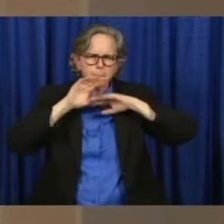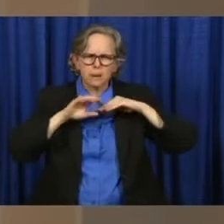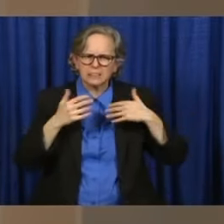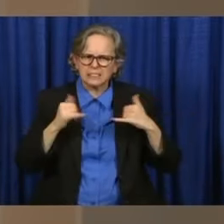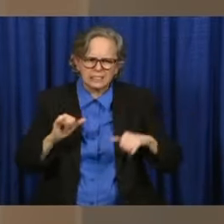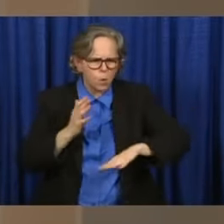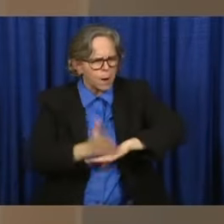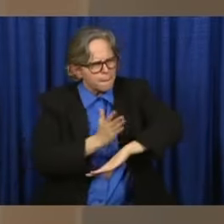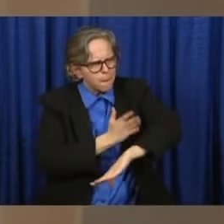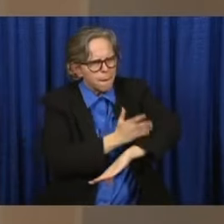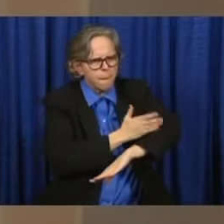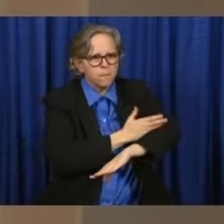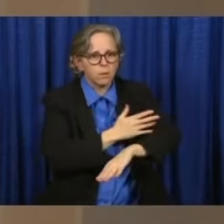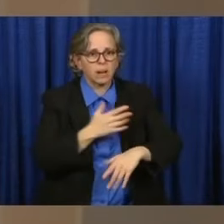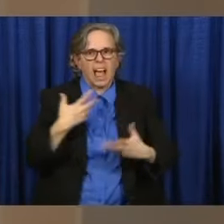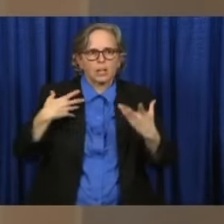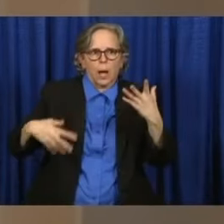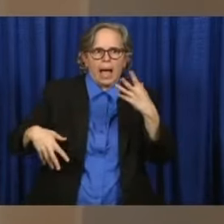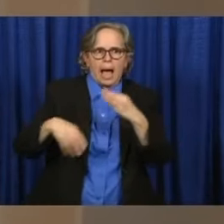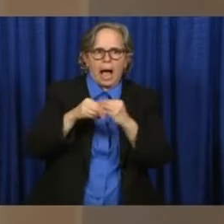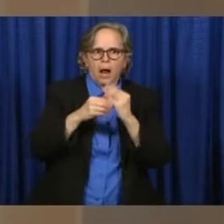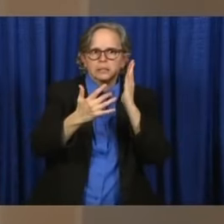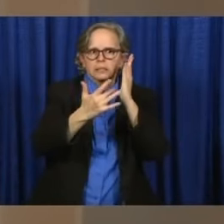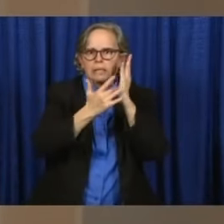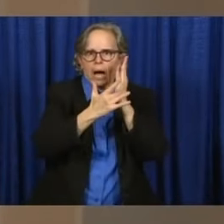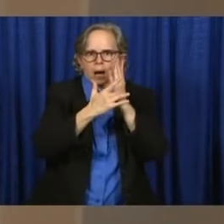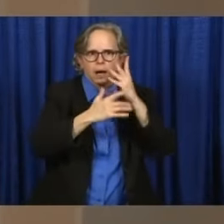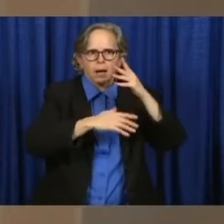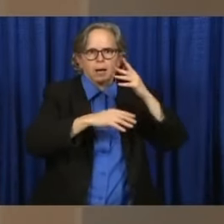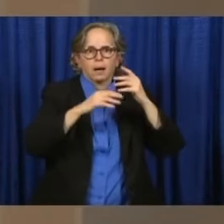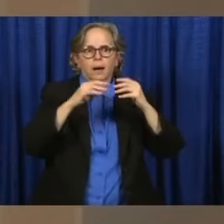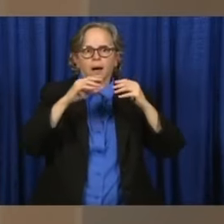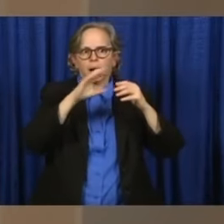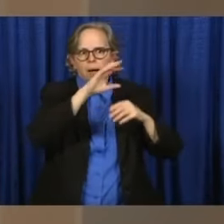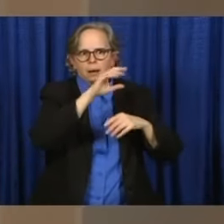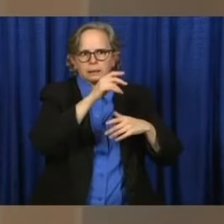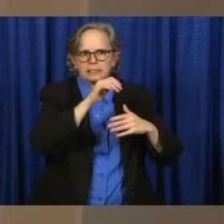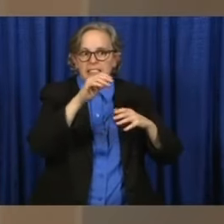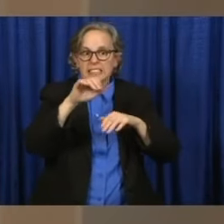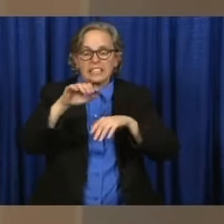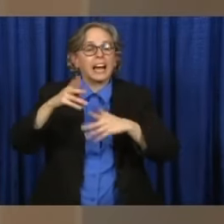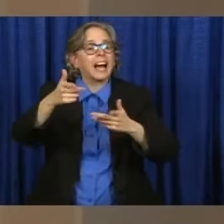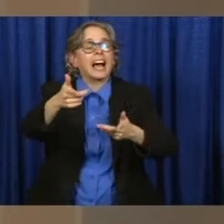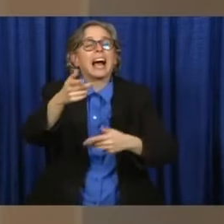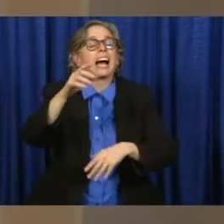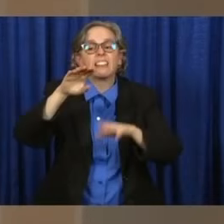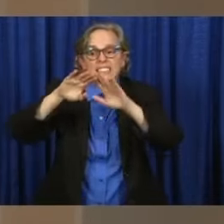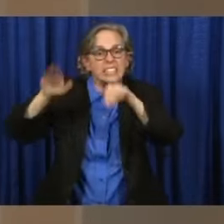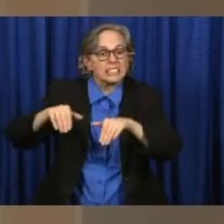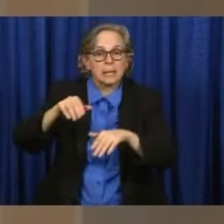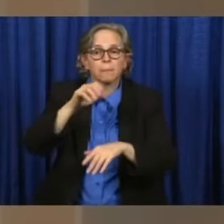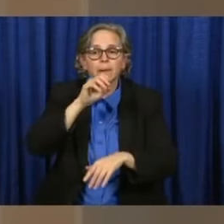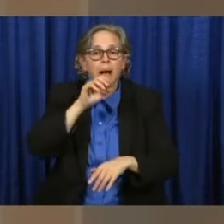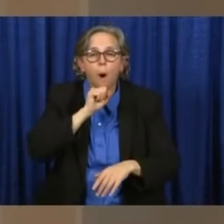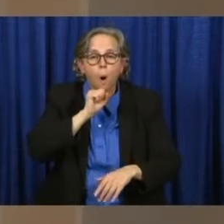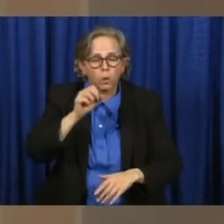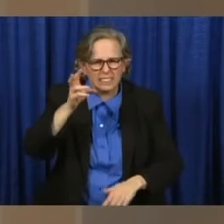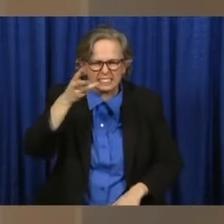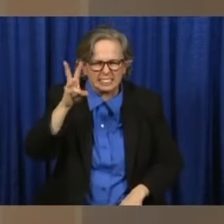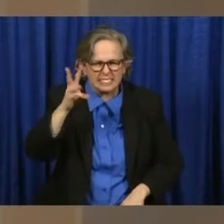tech capacity to the 16-year-old system that we have, trying to make sure that this gets done